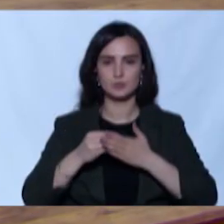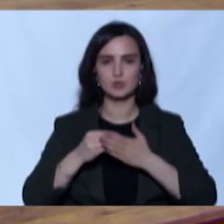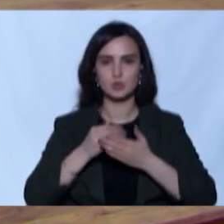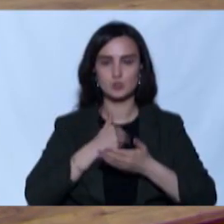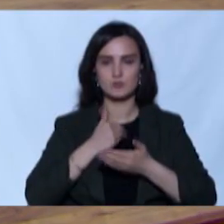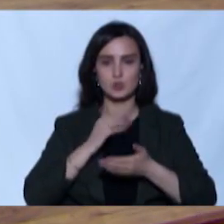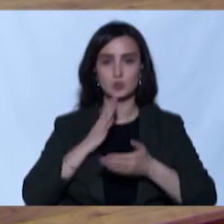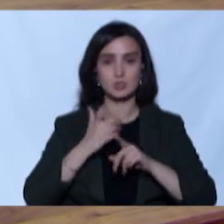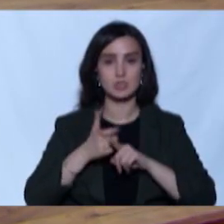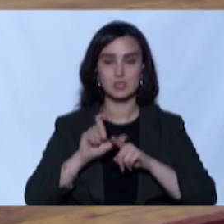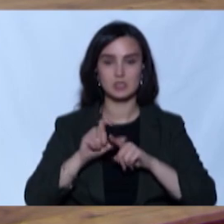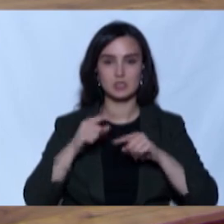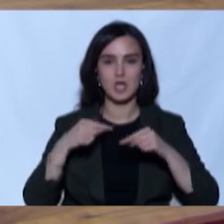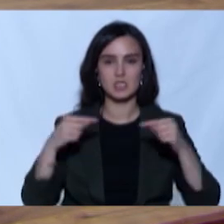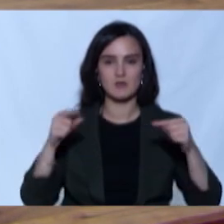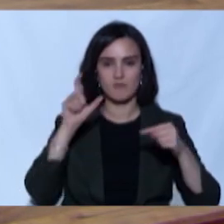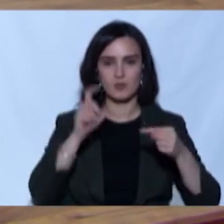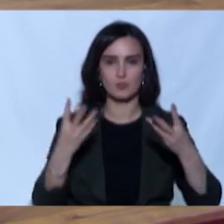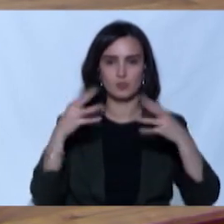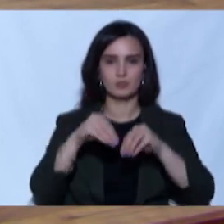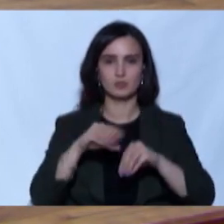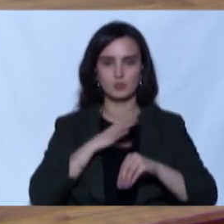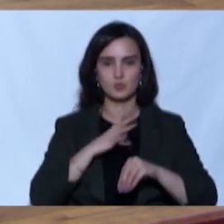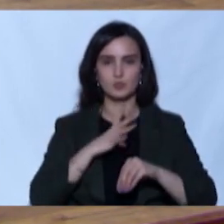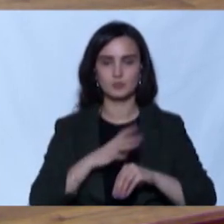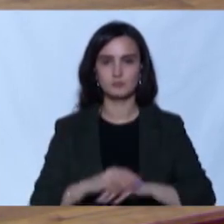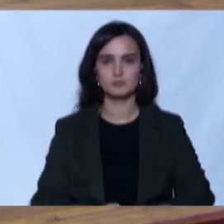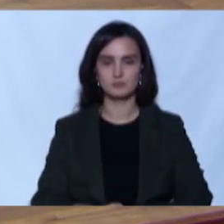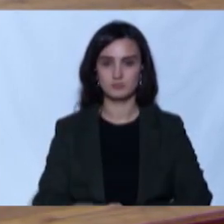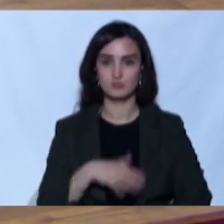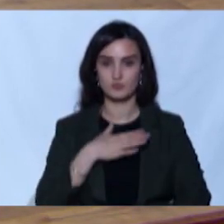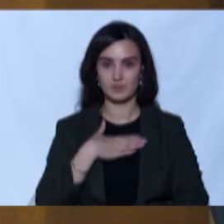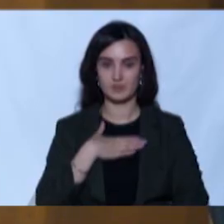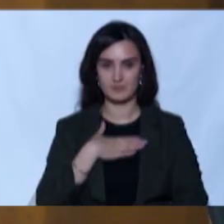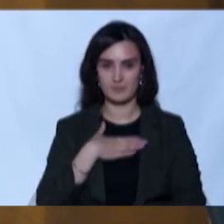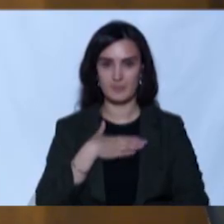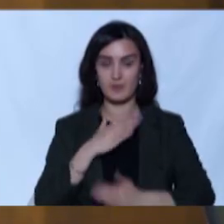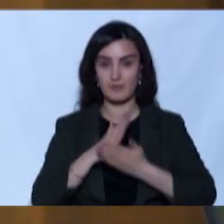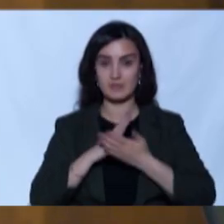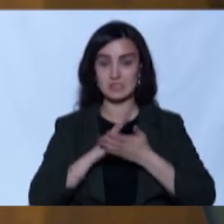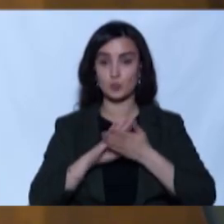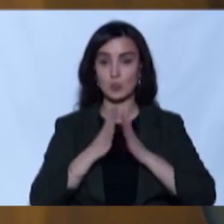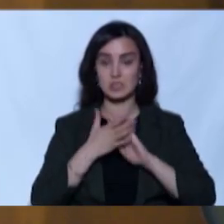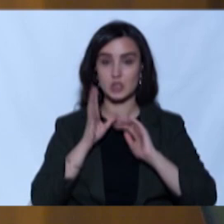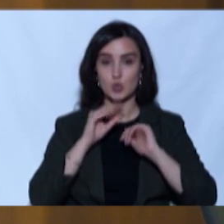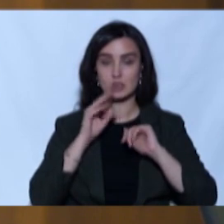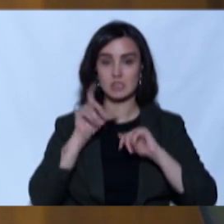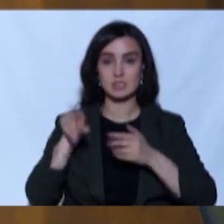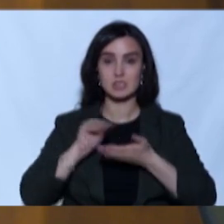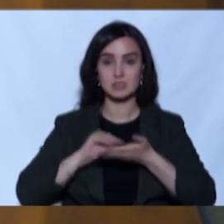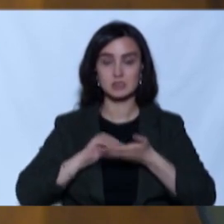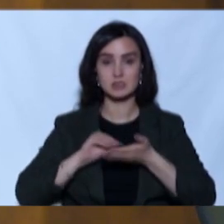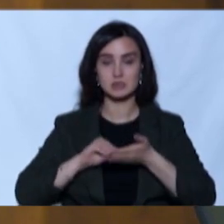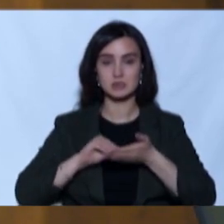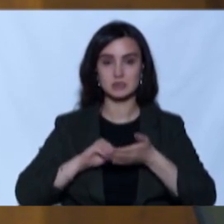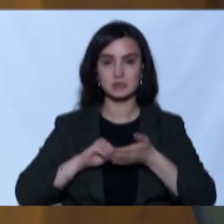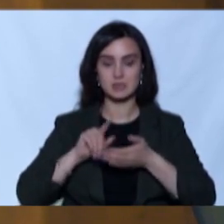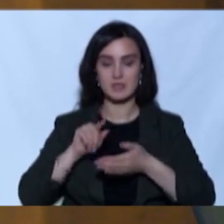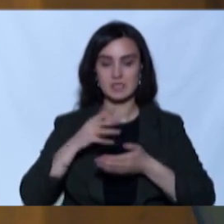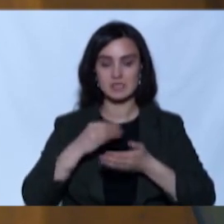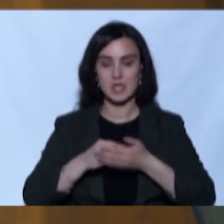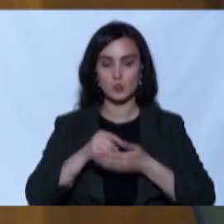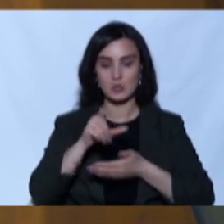very well-rounded man, for certain. We almost have the situation where the author is competing with the